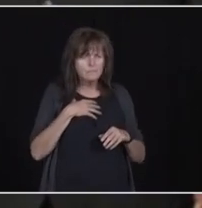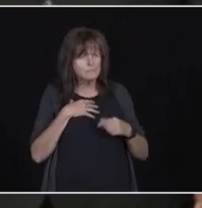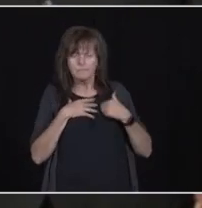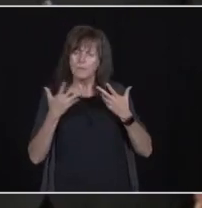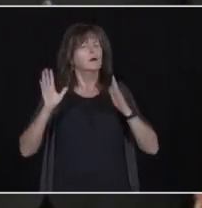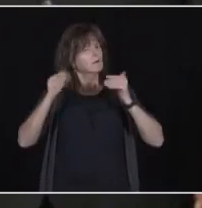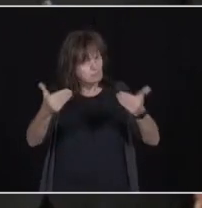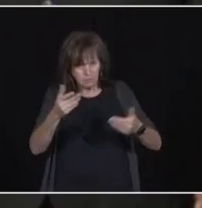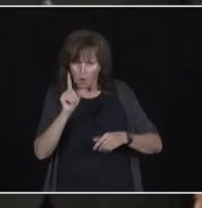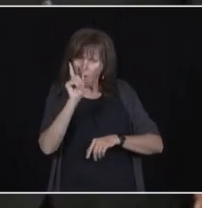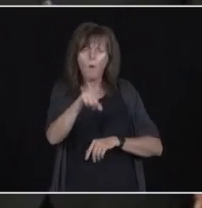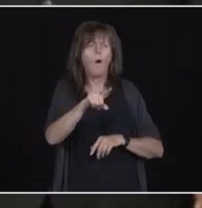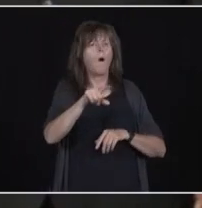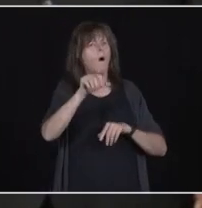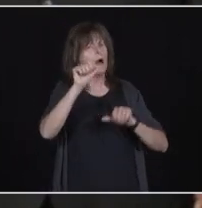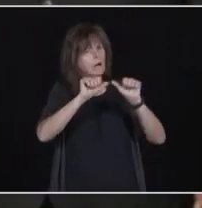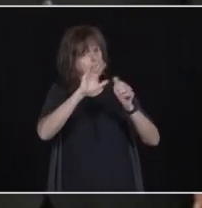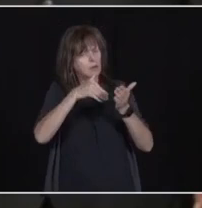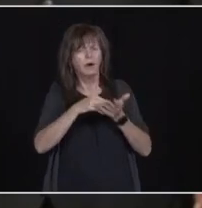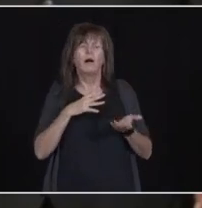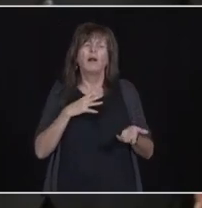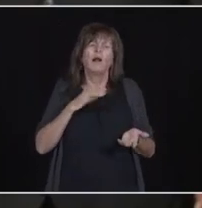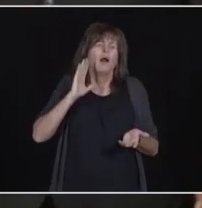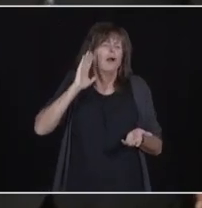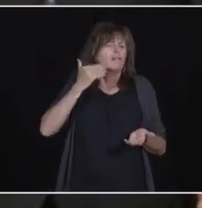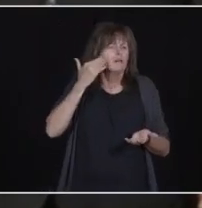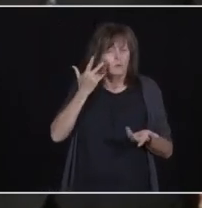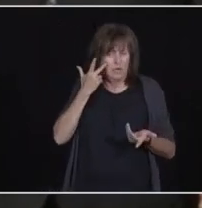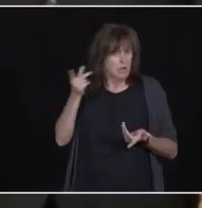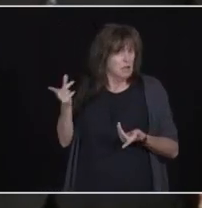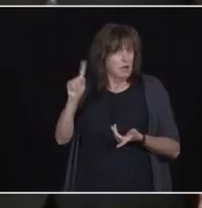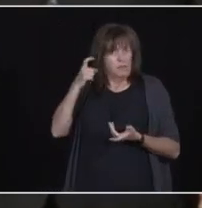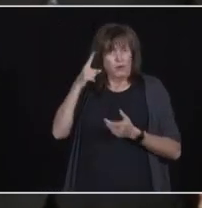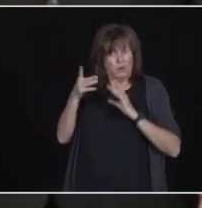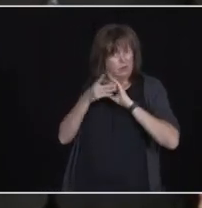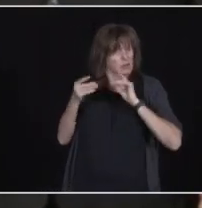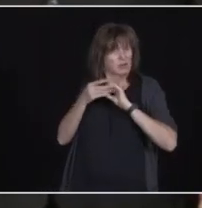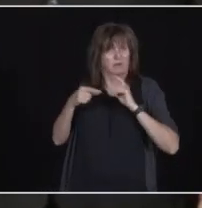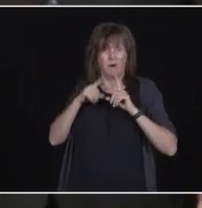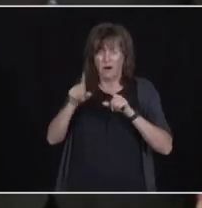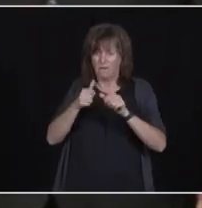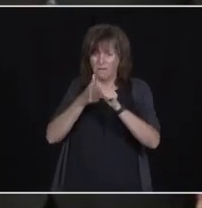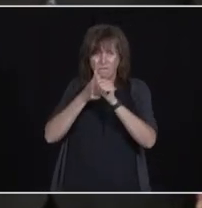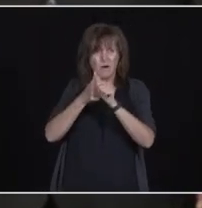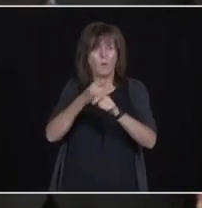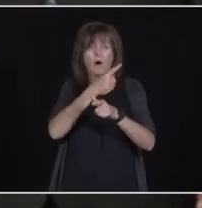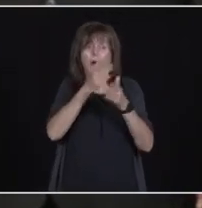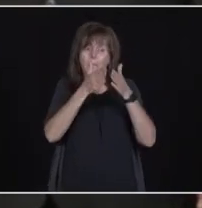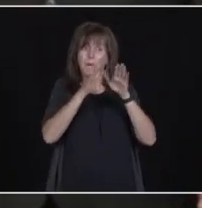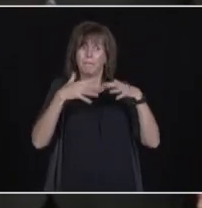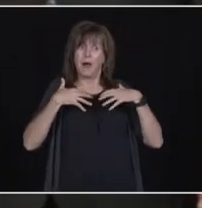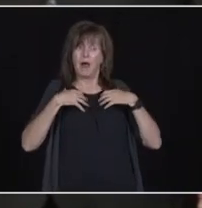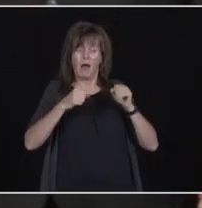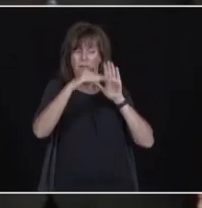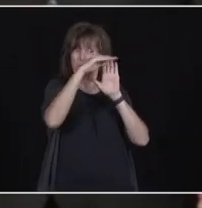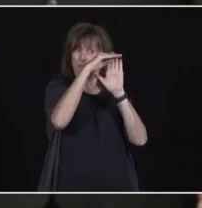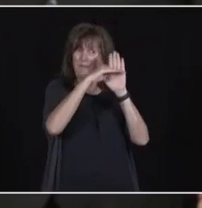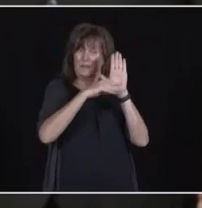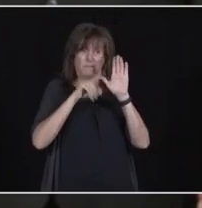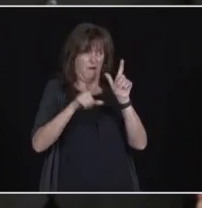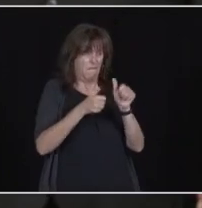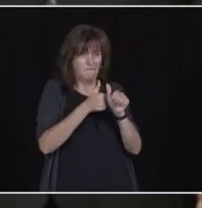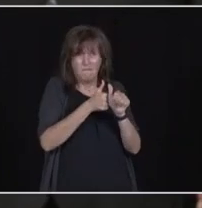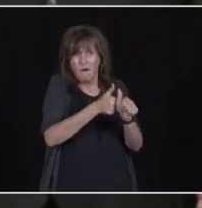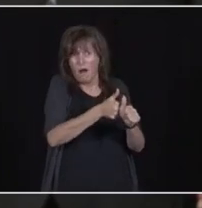the Premier said, we still need to continue to follow the public health rules. Just because we had good numbers today, it doesn't mean we